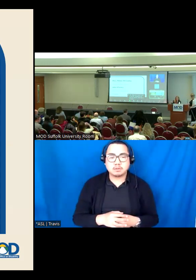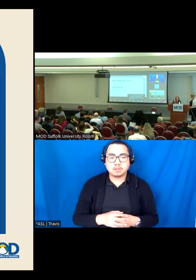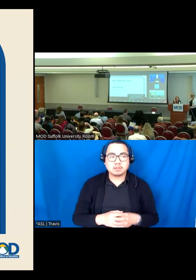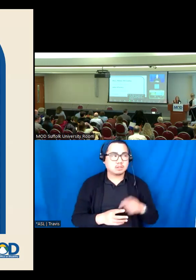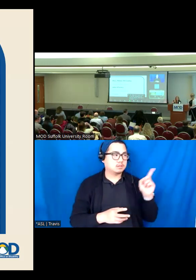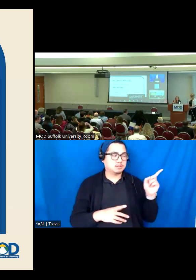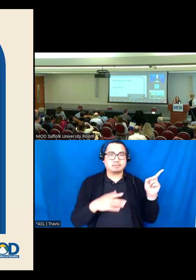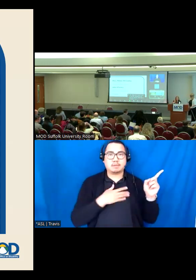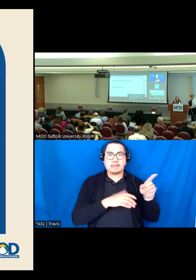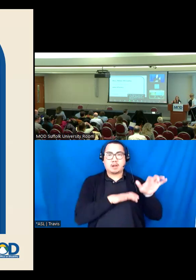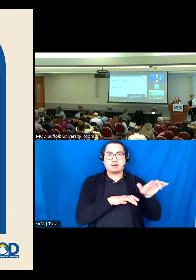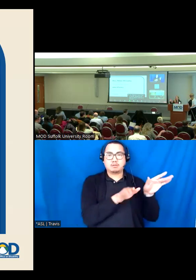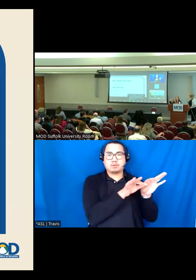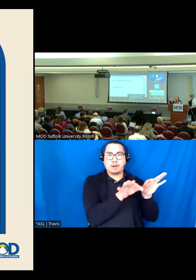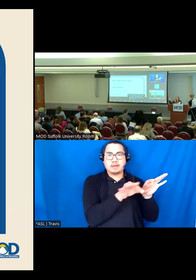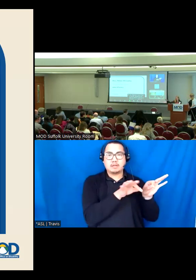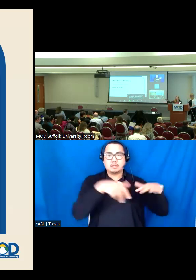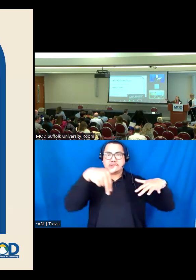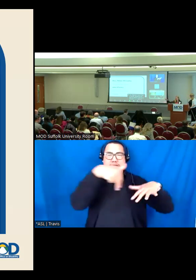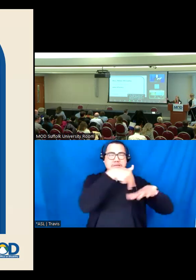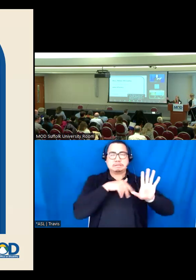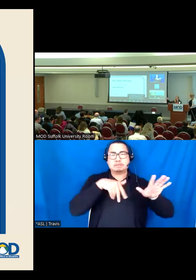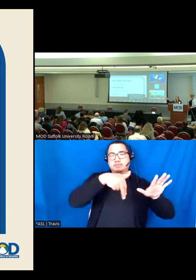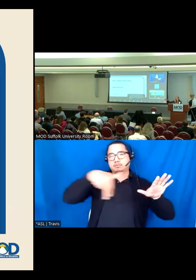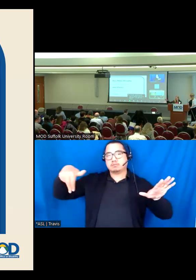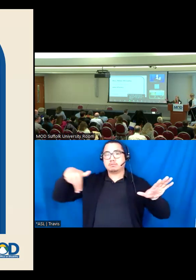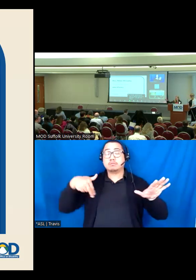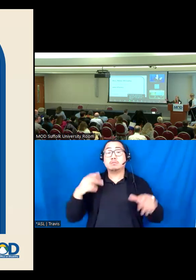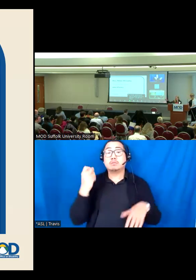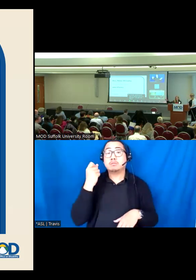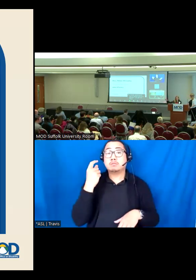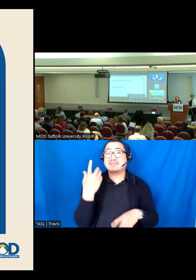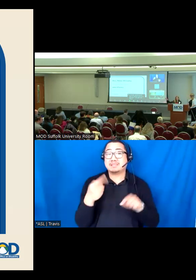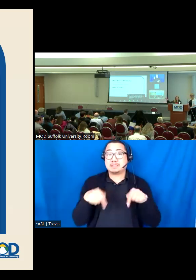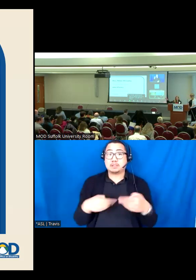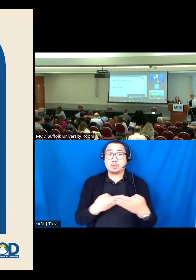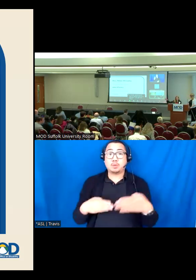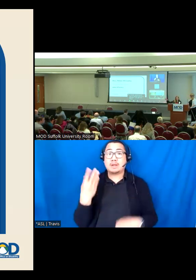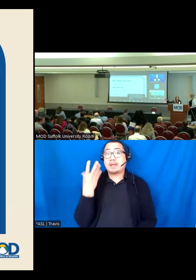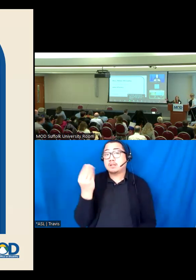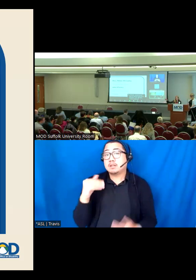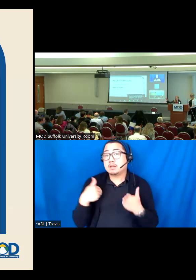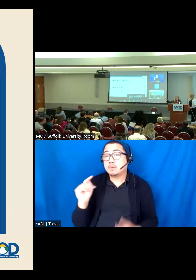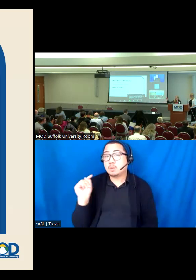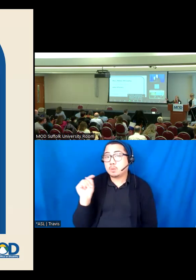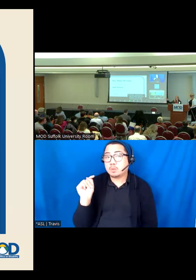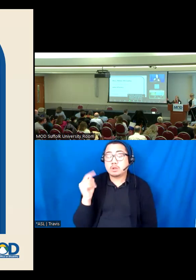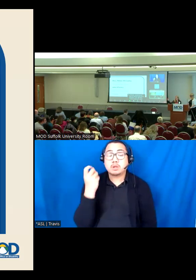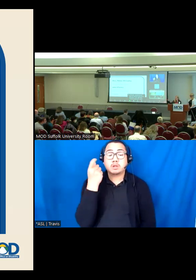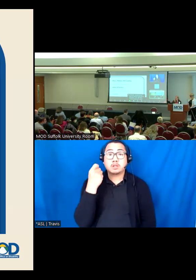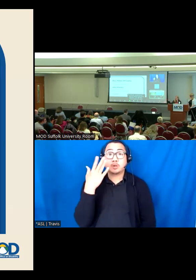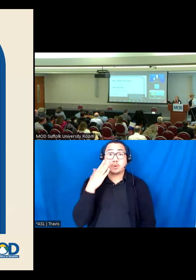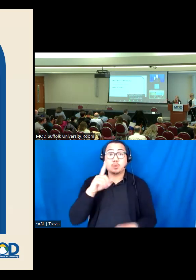here. There are bathrooms outside the doors when you checked